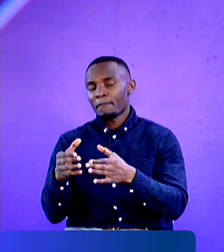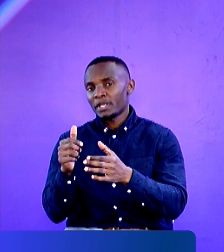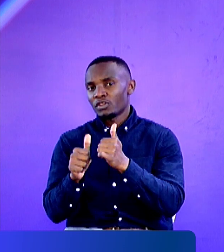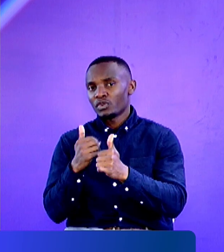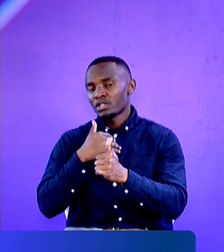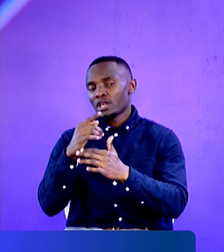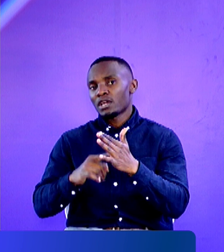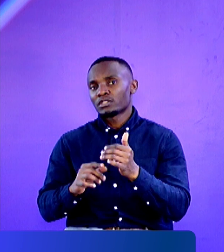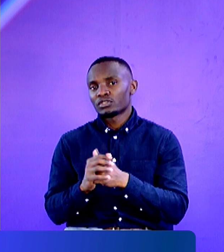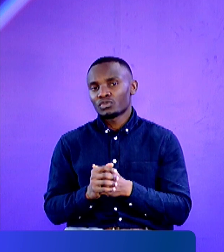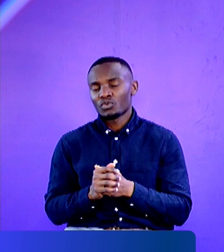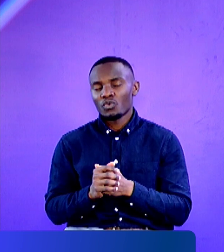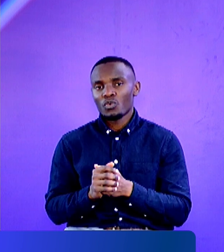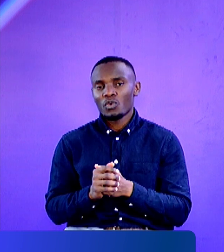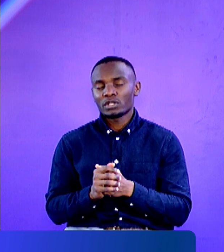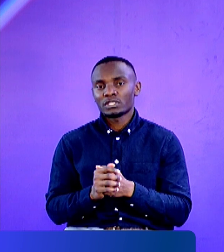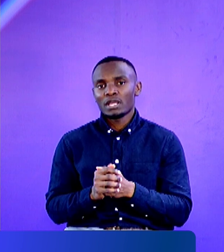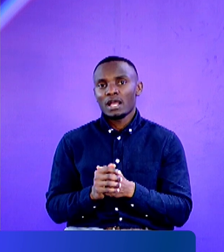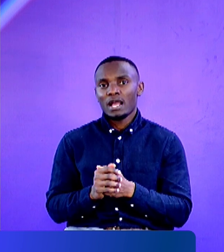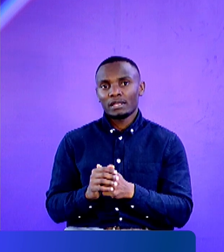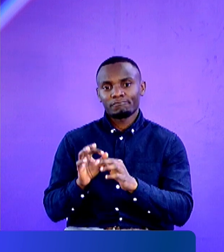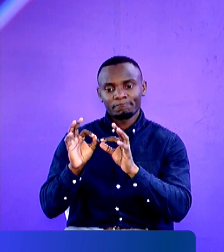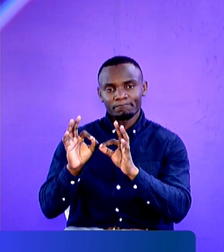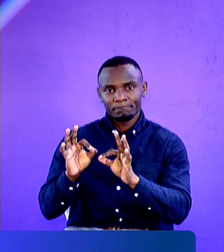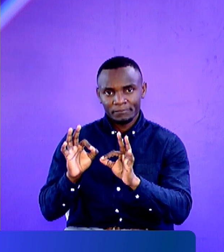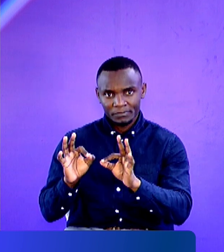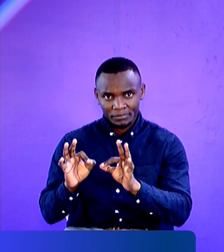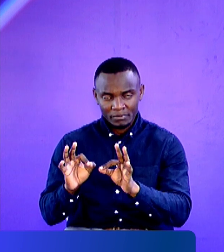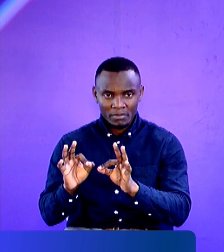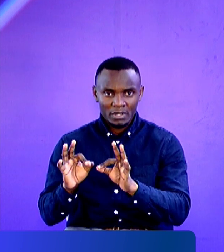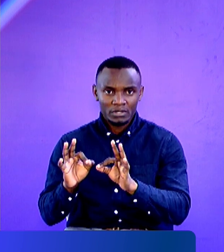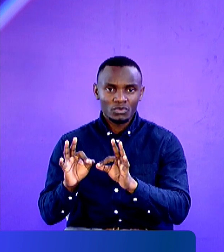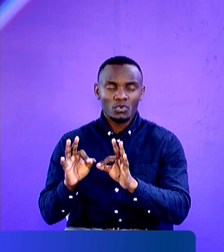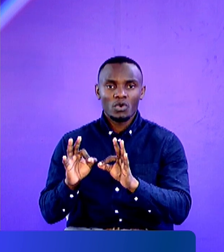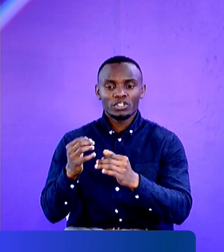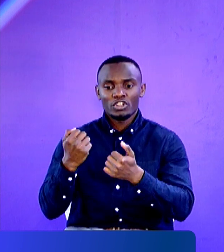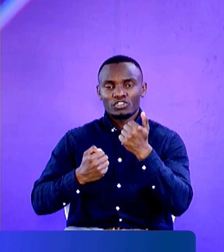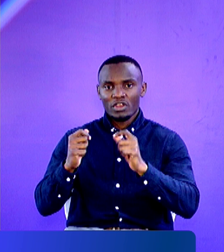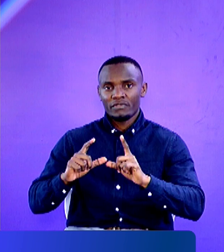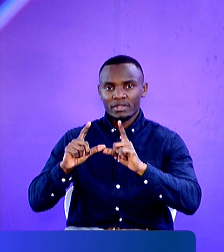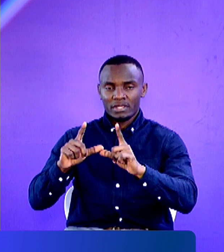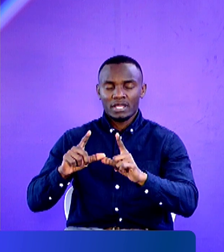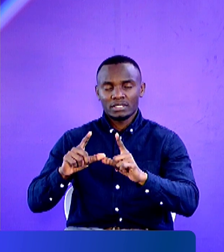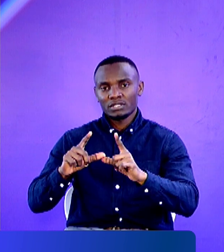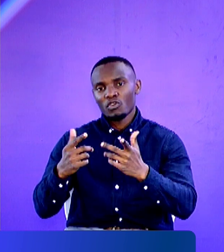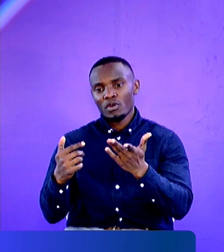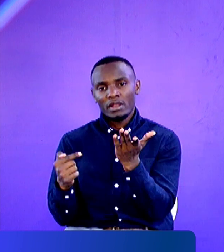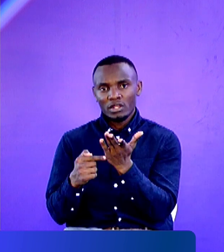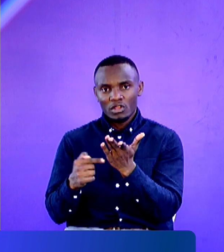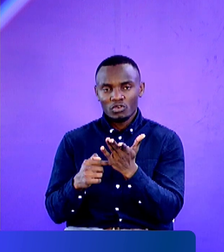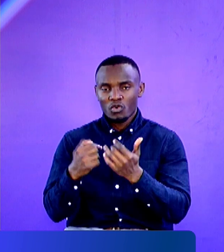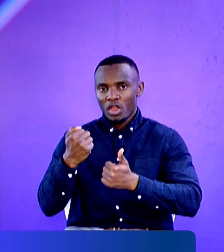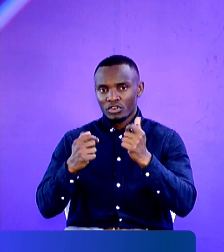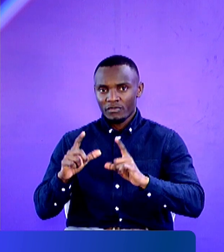billion smart driving license project, raising fresh concerns over the growing footprint of politically connected individuals